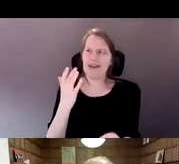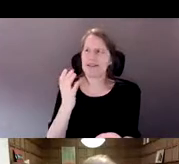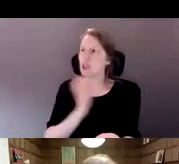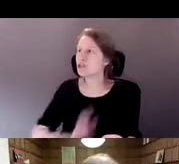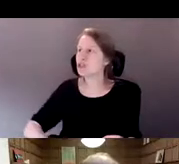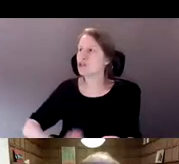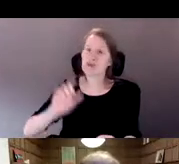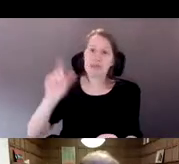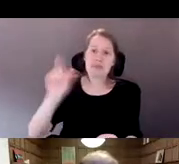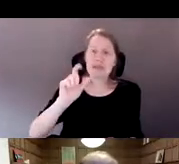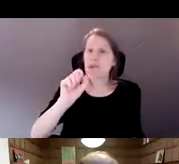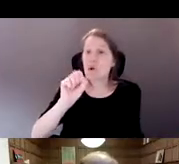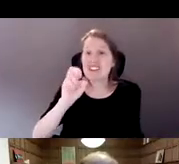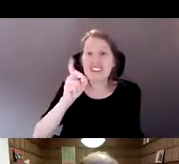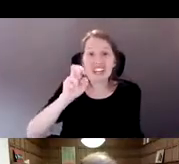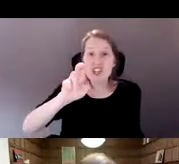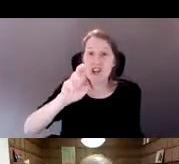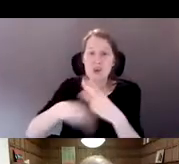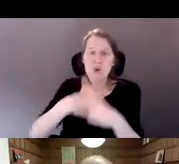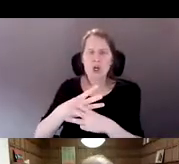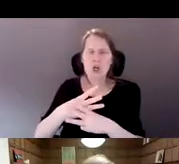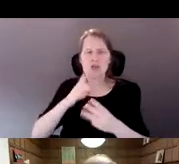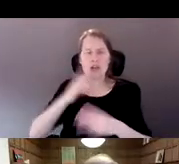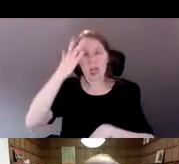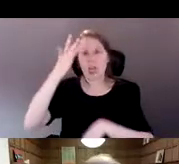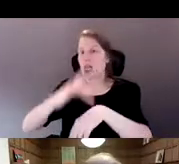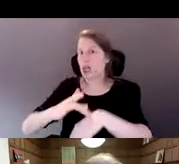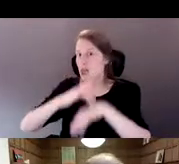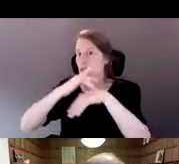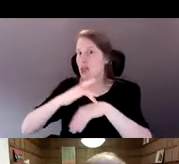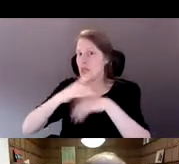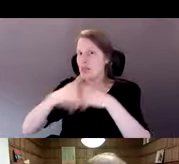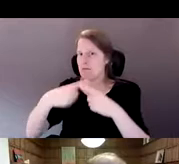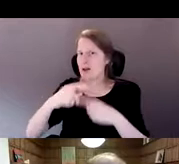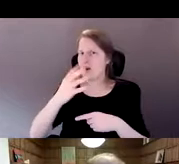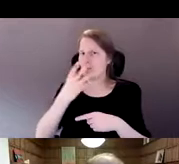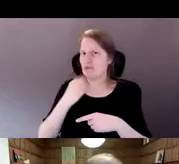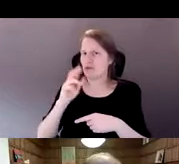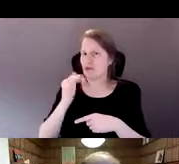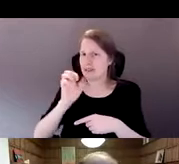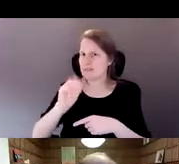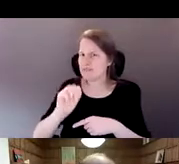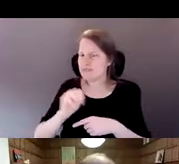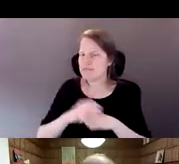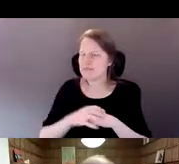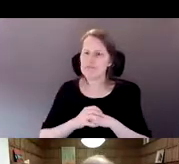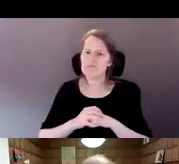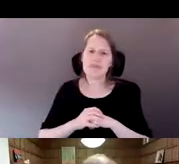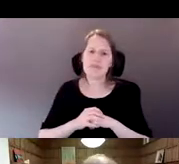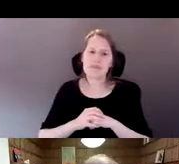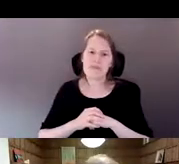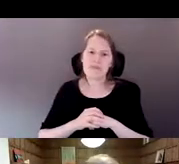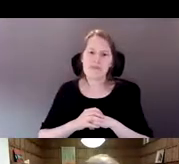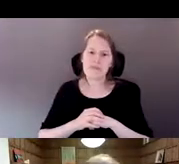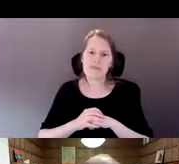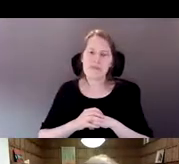and secular, spends so much time thinking about Judaism. This is true even of